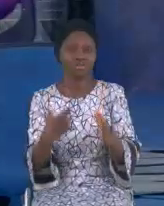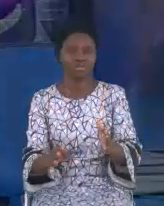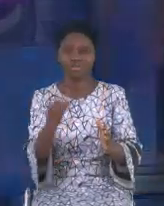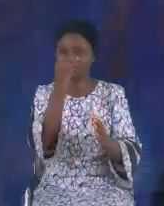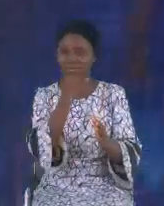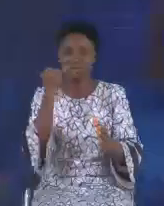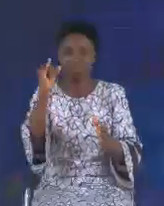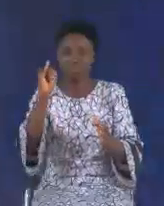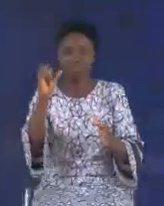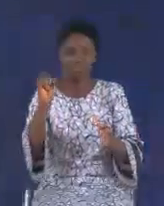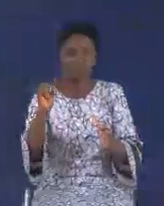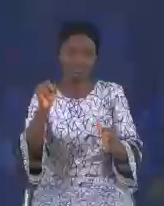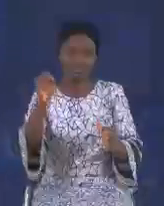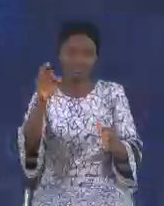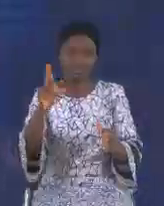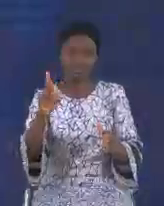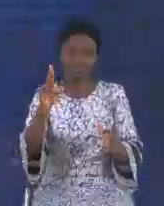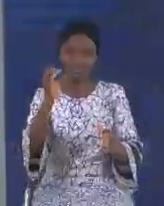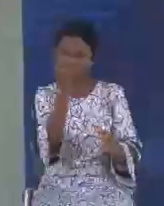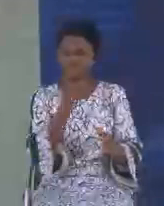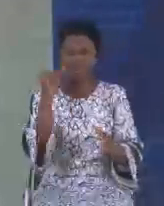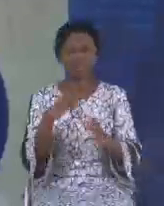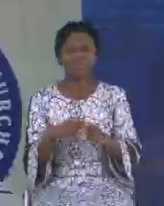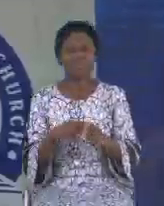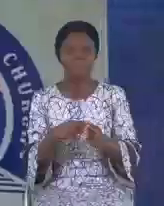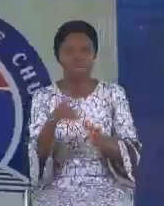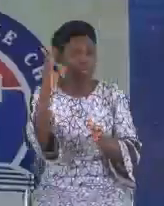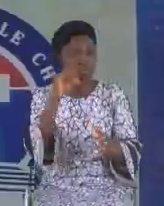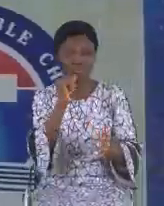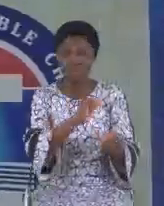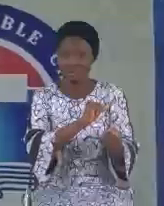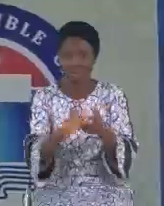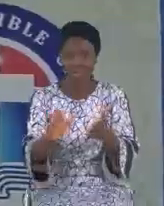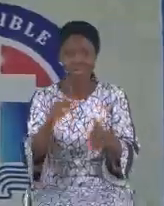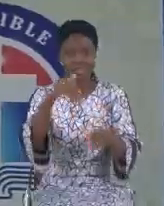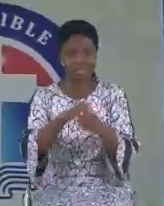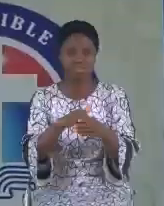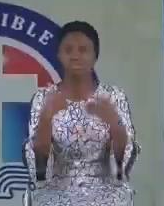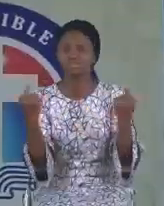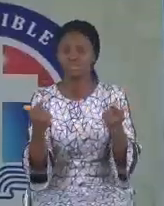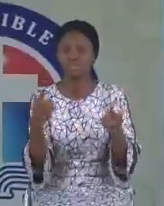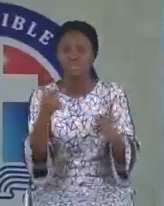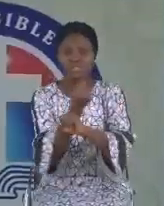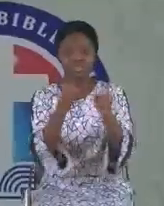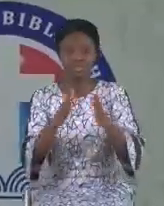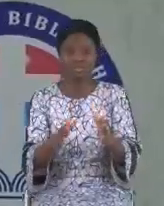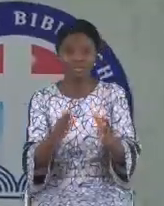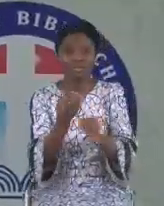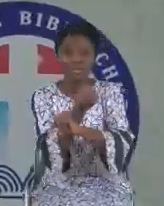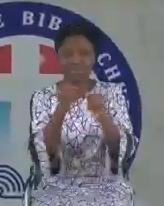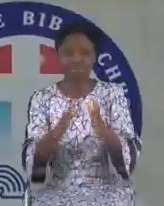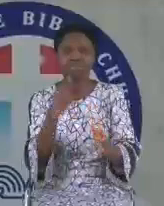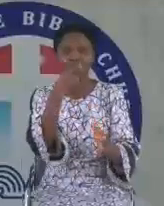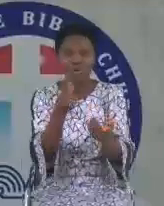sin. You will not perish in sin. The Savior, the Redeemer, who comes to redeem, he